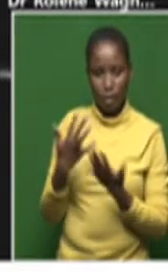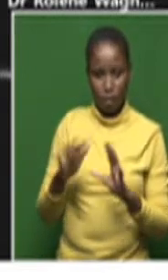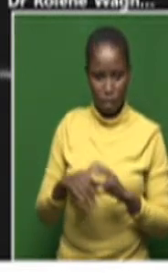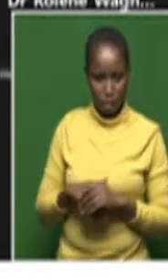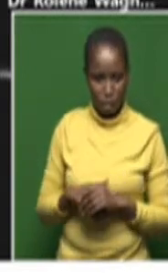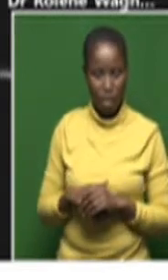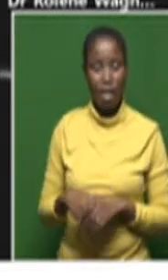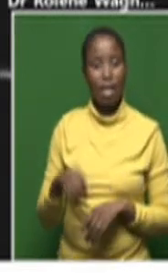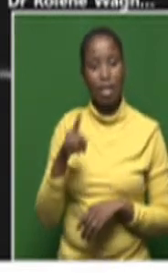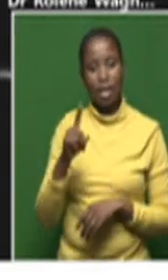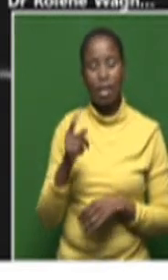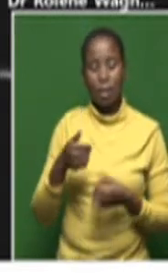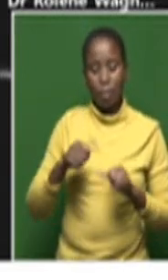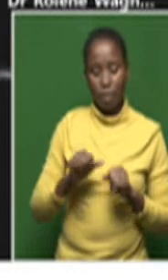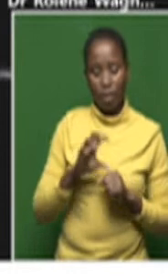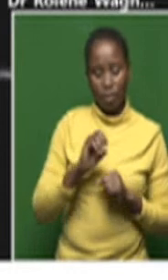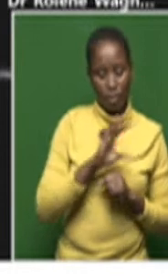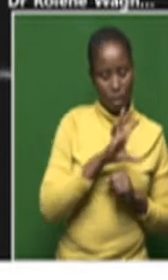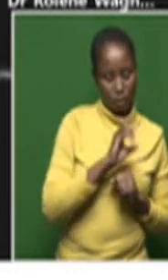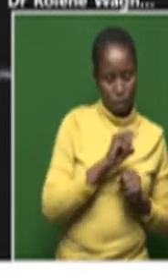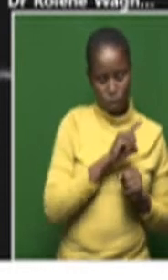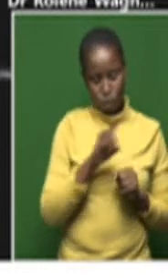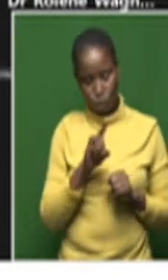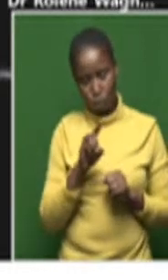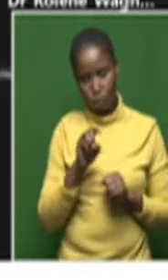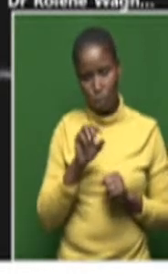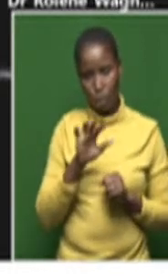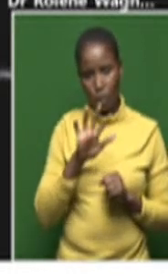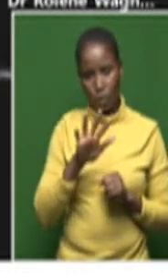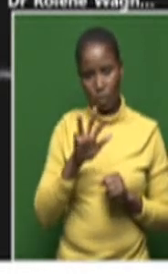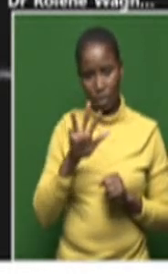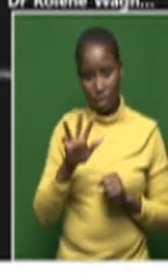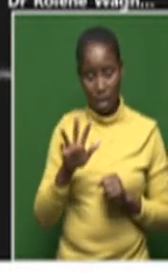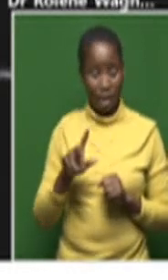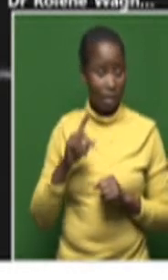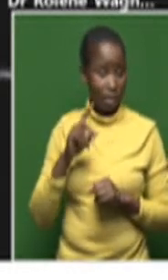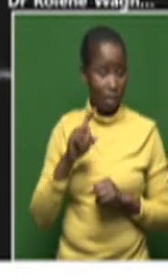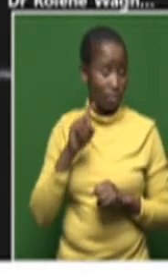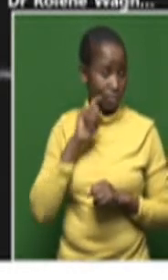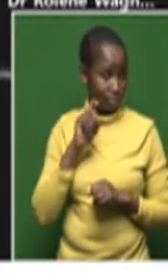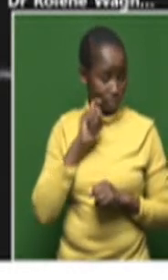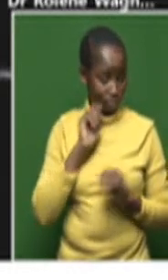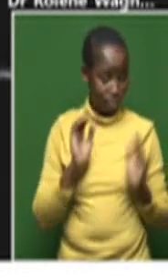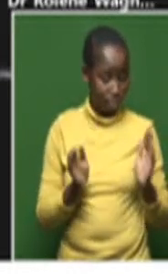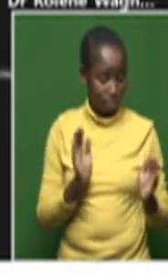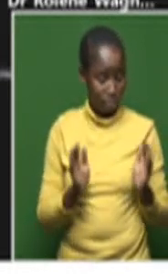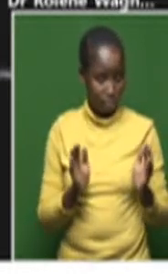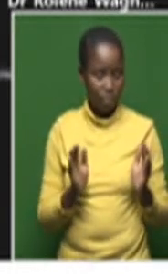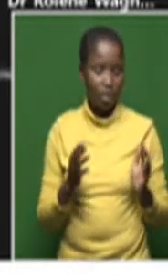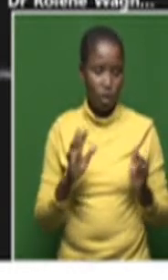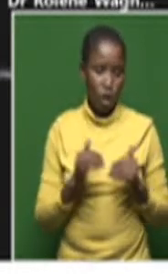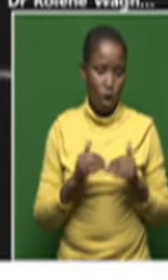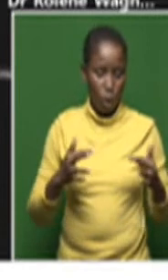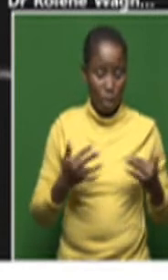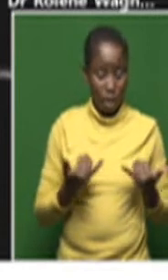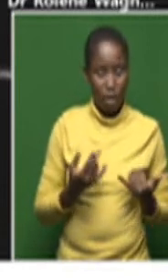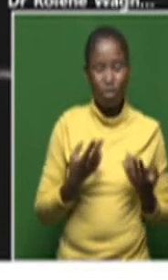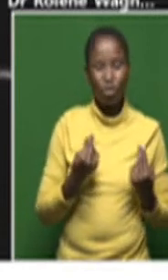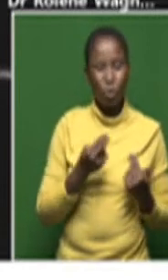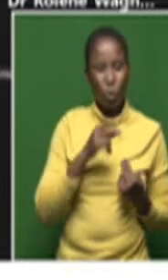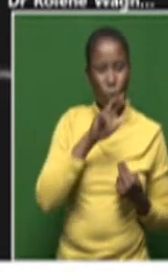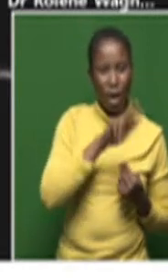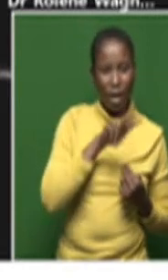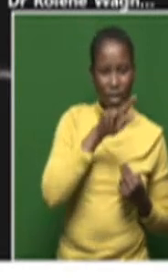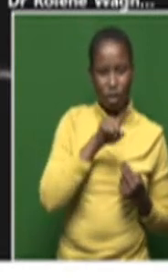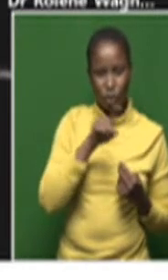is followed by the 50 to 59 years. And as the Honourable Minister was saying, we've just opened up the 18 to 34 years,